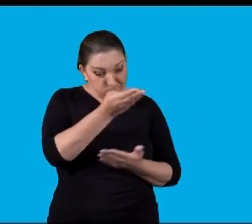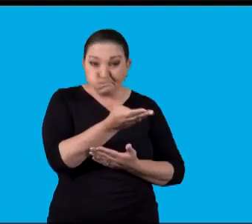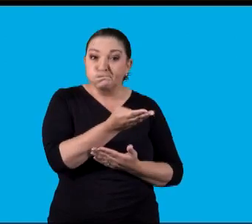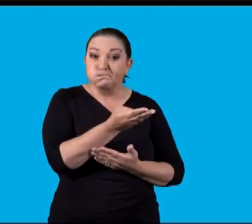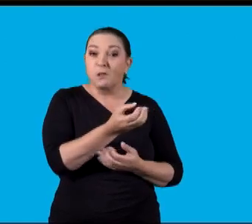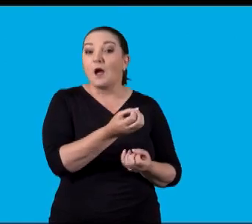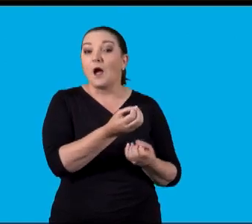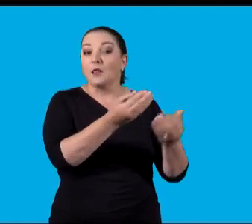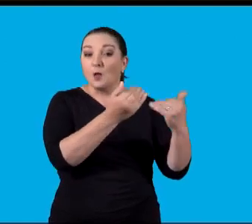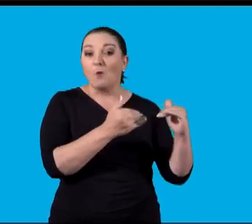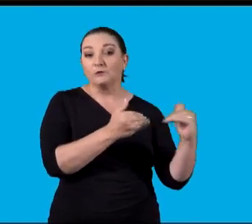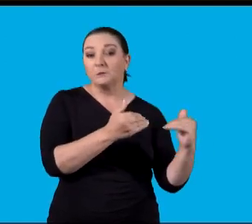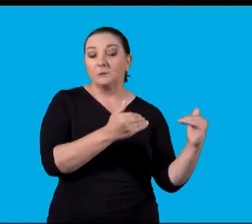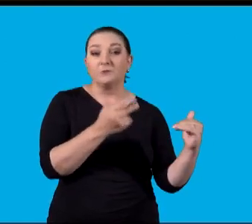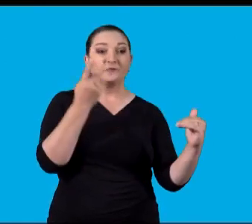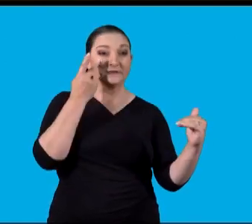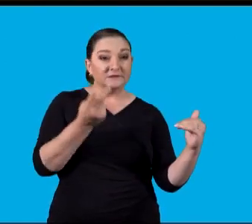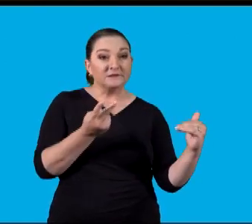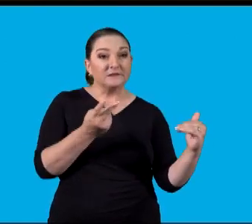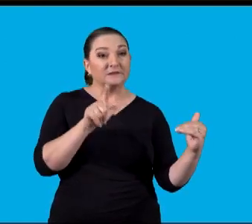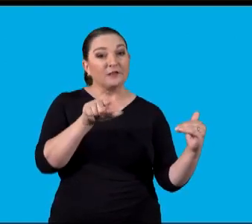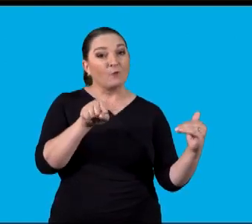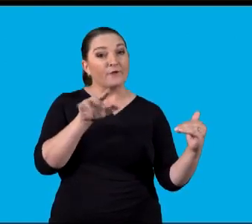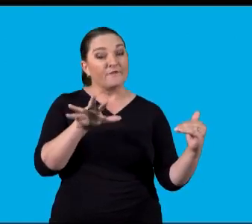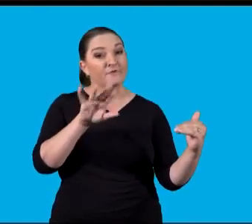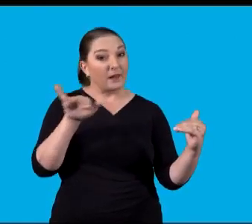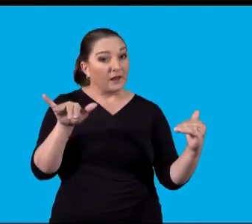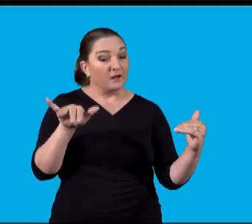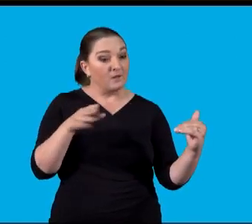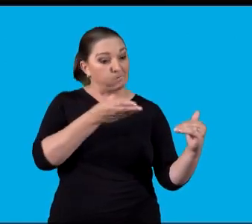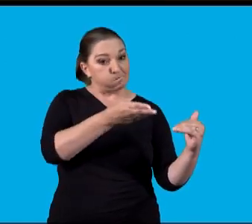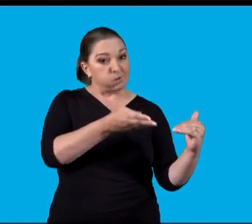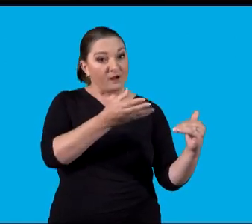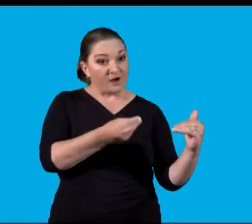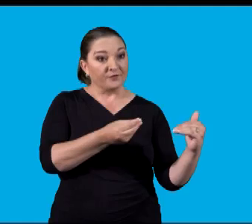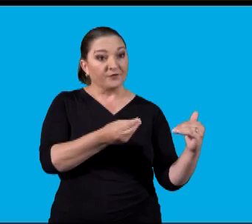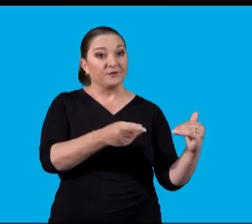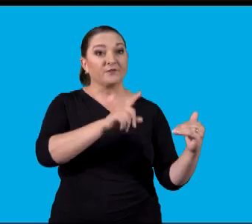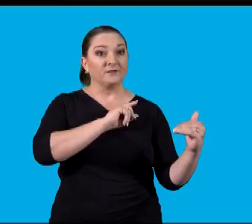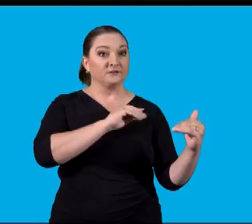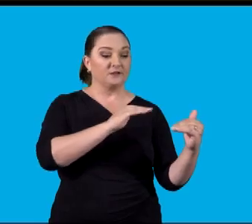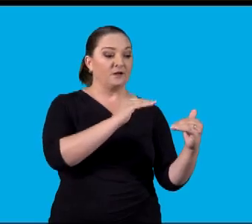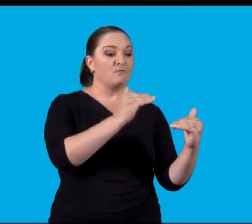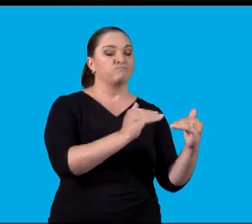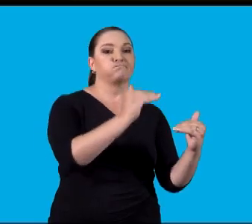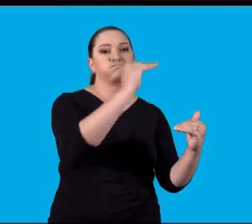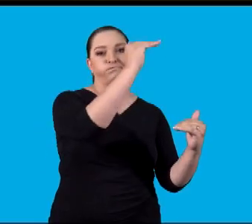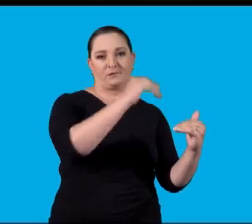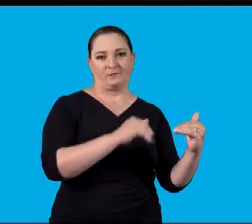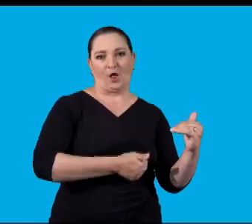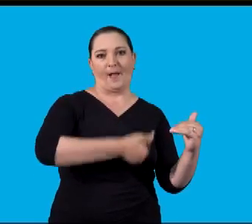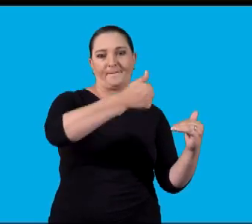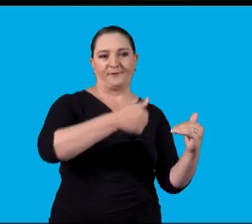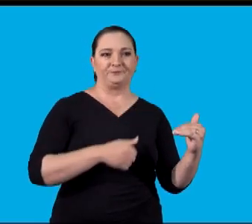number of shares at the bottom, which is the 7.5 million that was given in your answer book. So you start from there doing the bottom